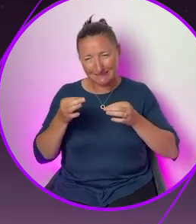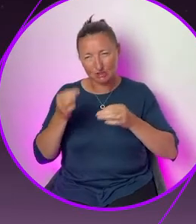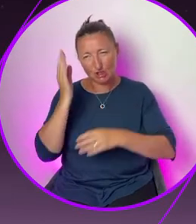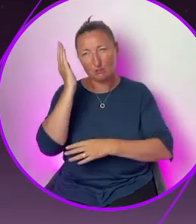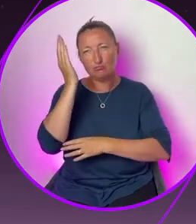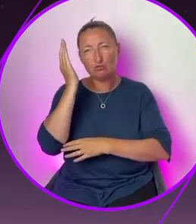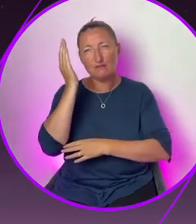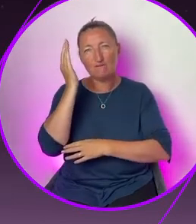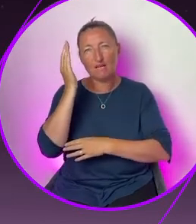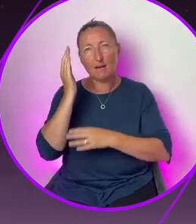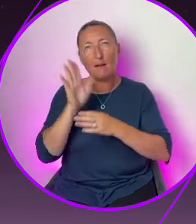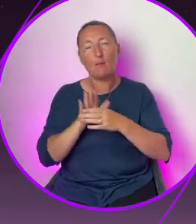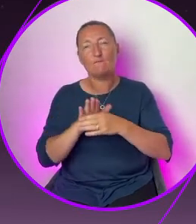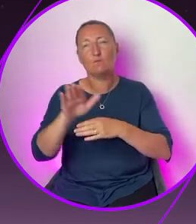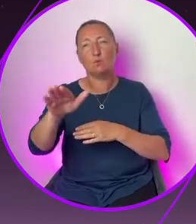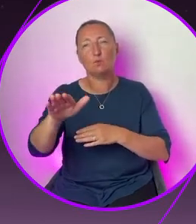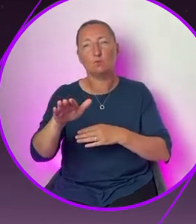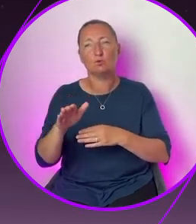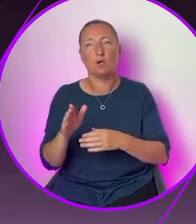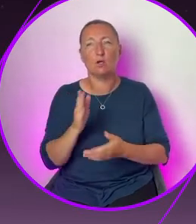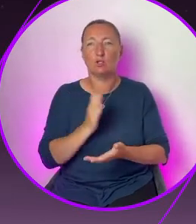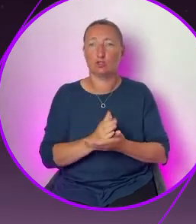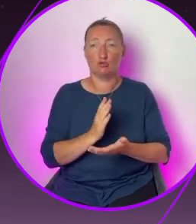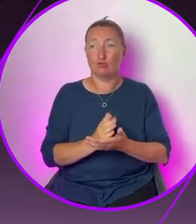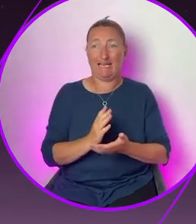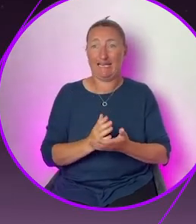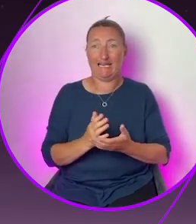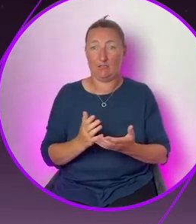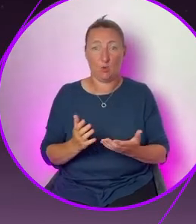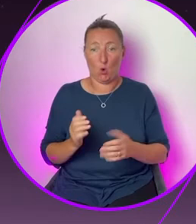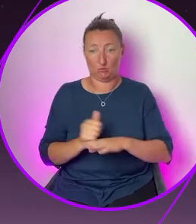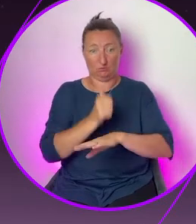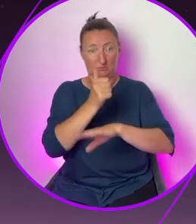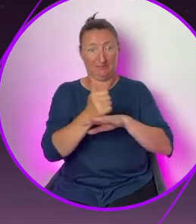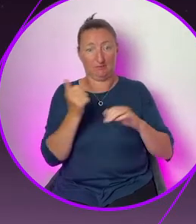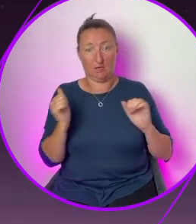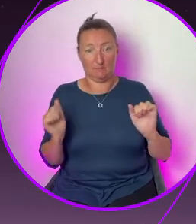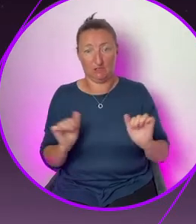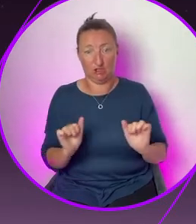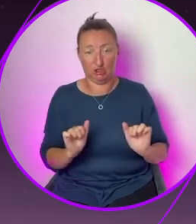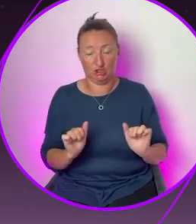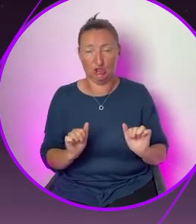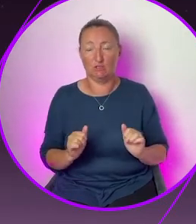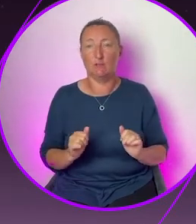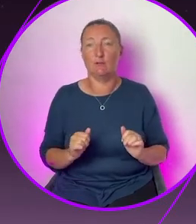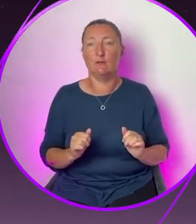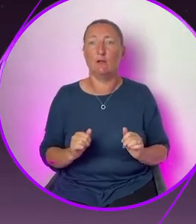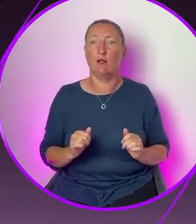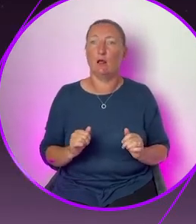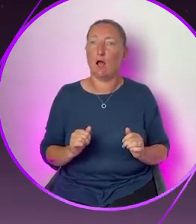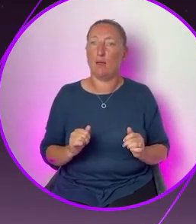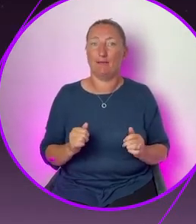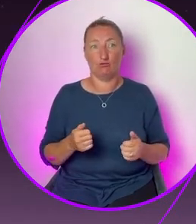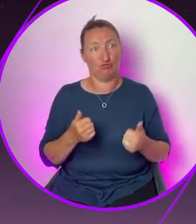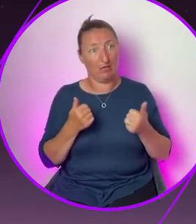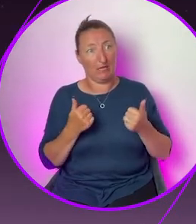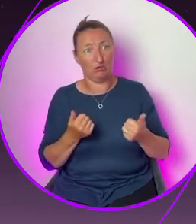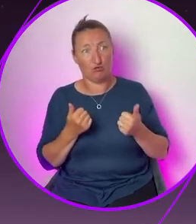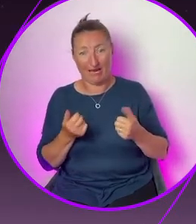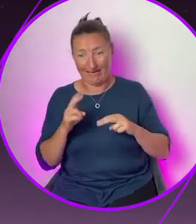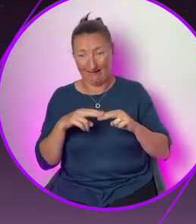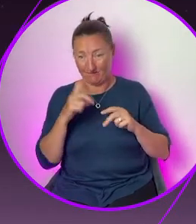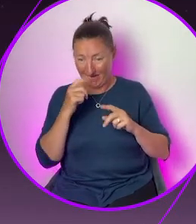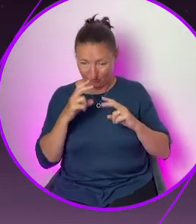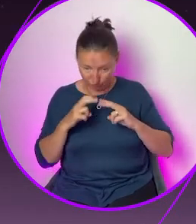to be constructed. So most of it is actually not in place. And I think it would be actually a great research project to have a much